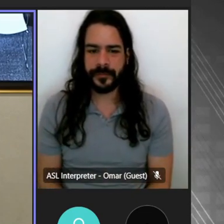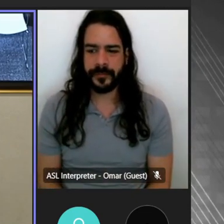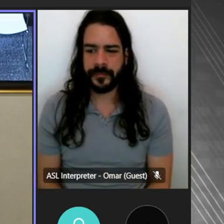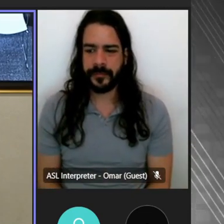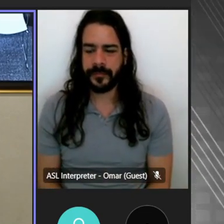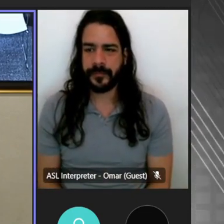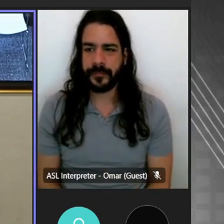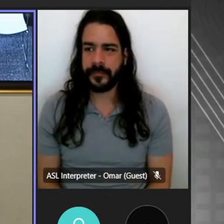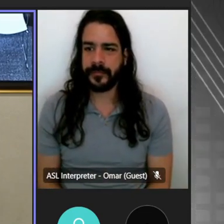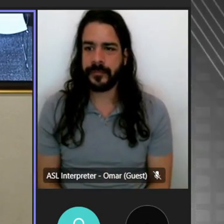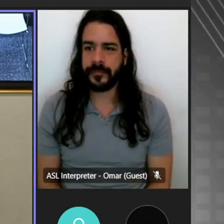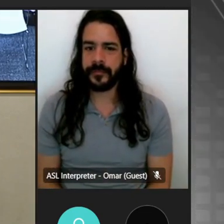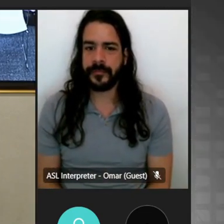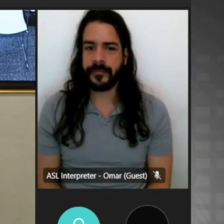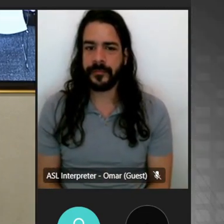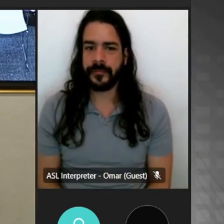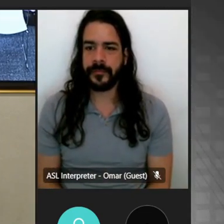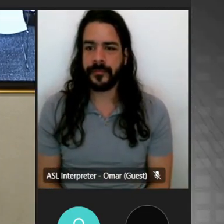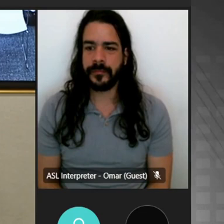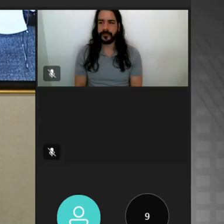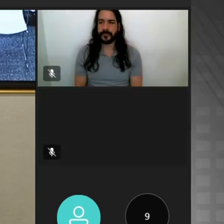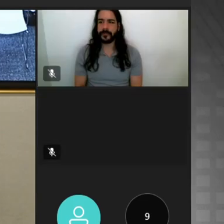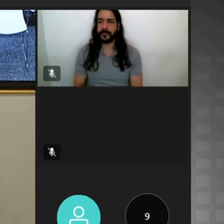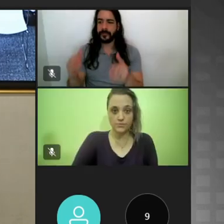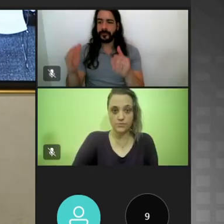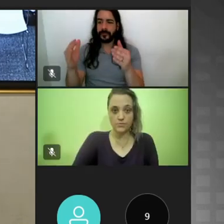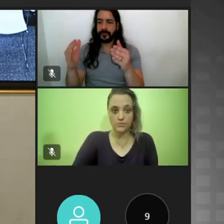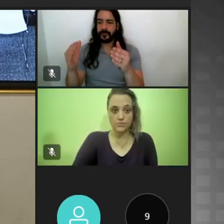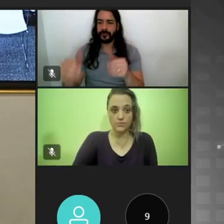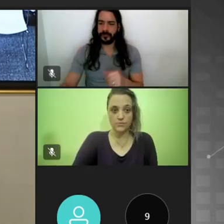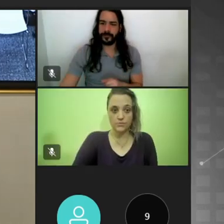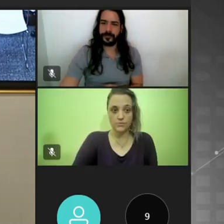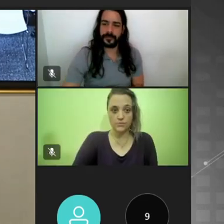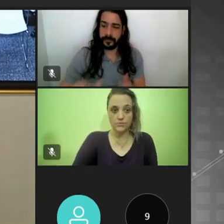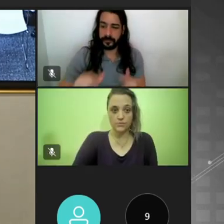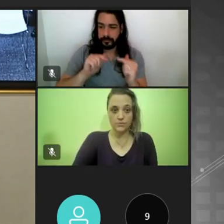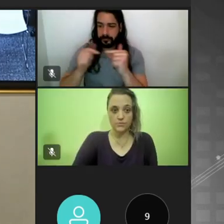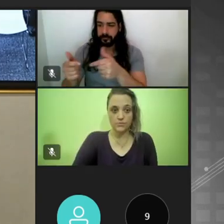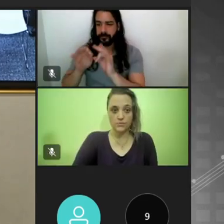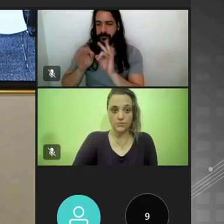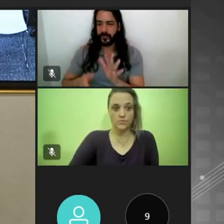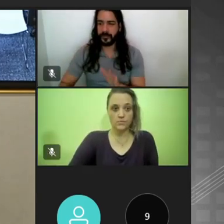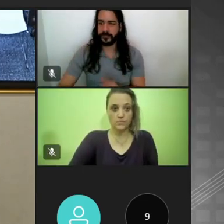The next in-person individual is Caleb Barber.